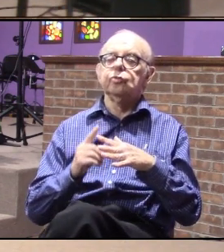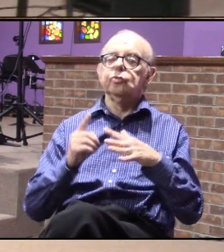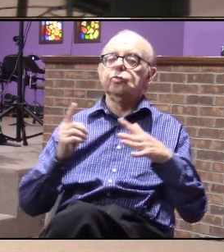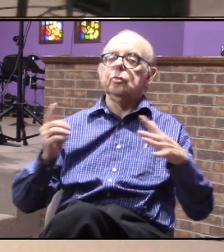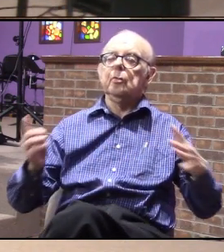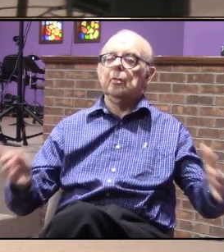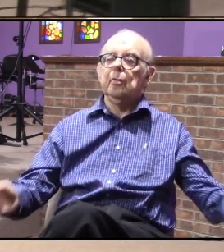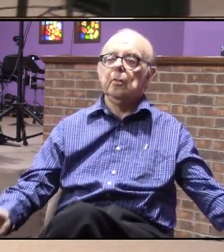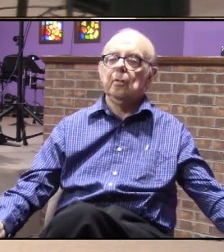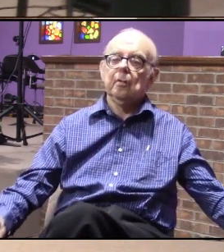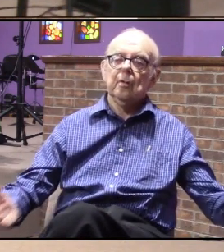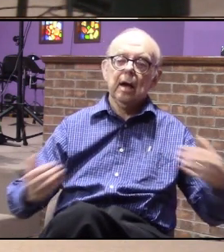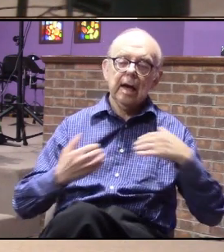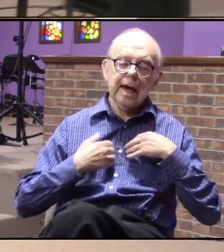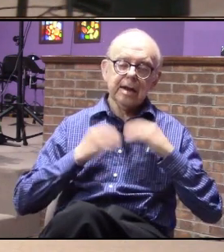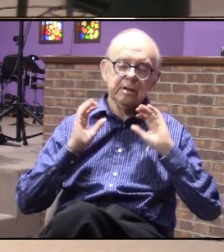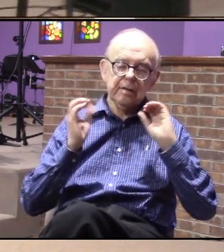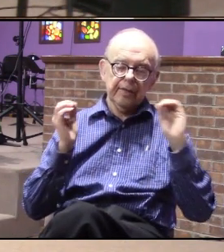we had nothing.